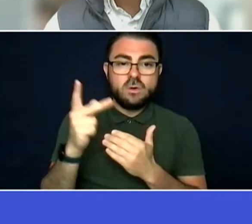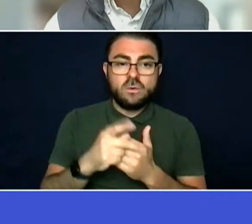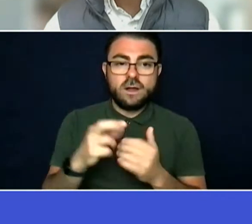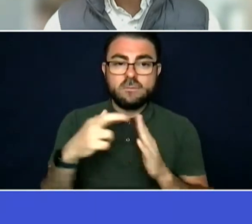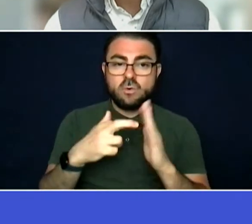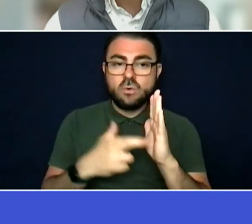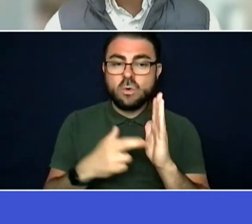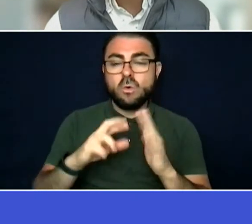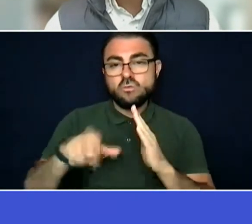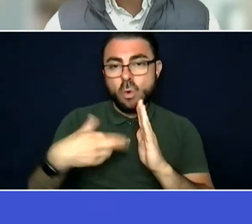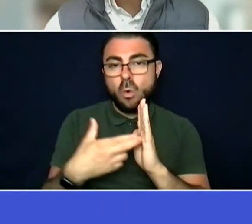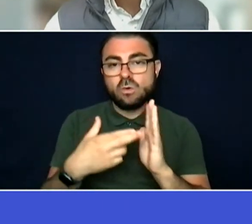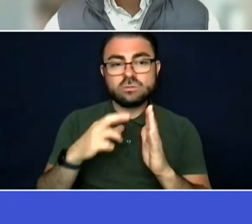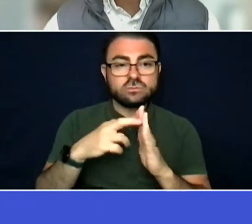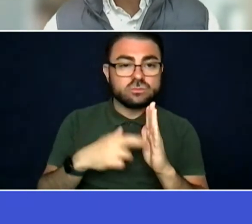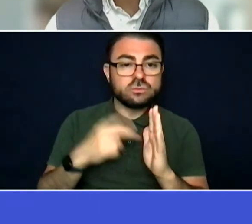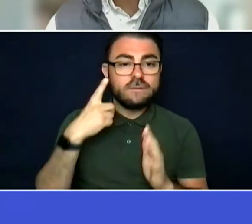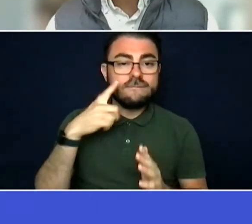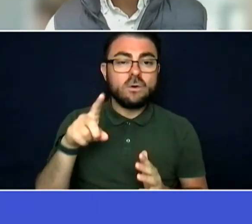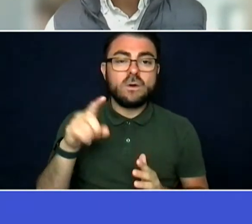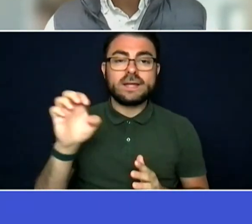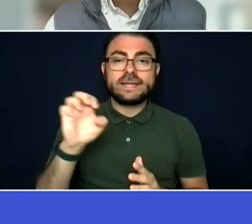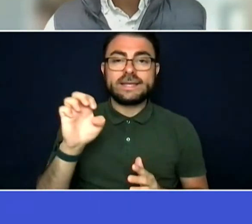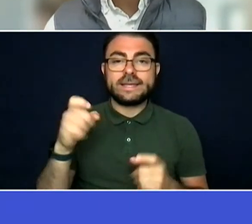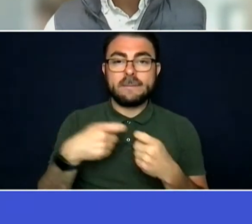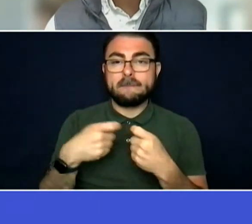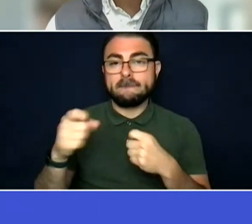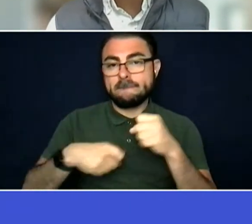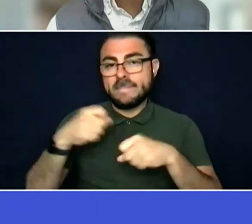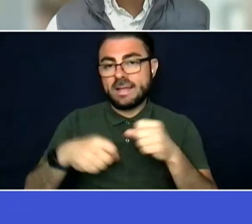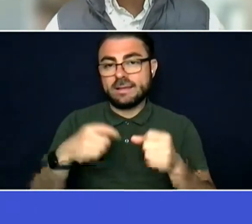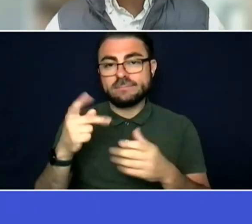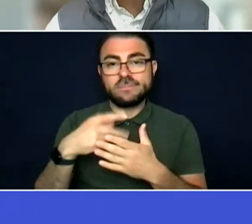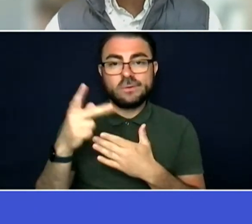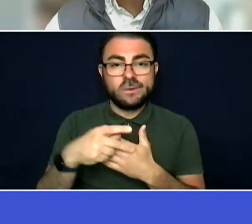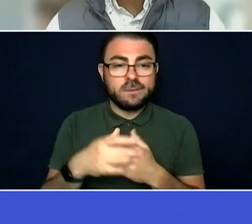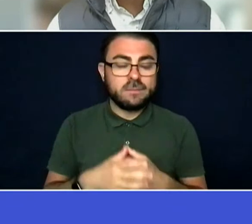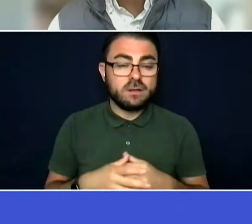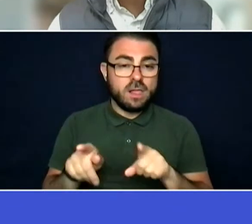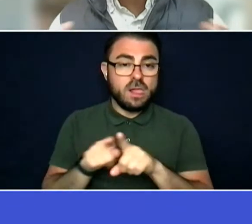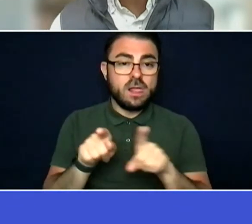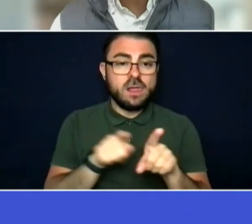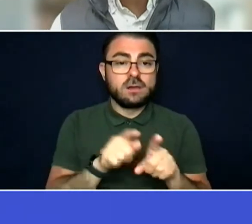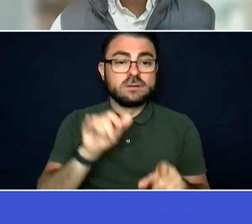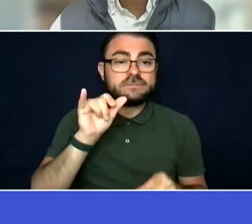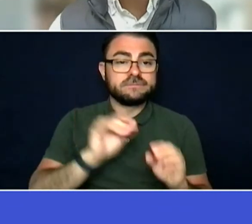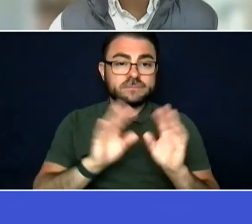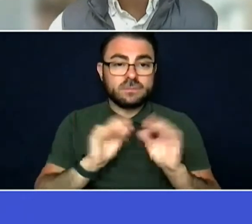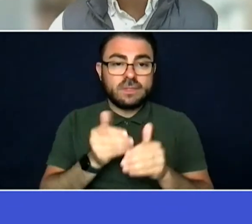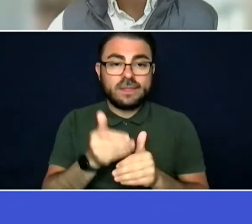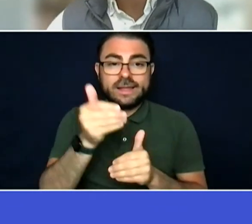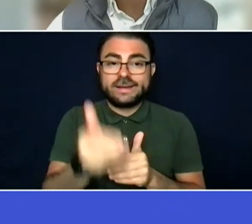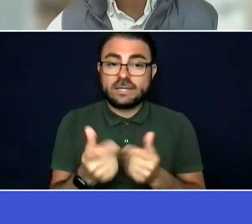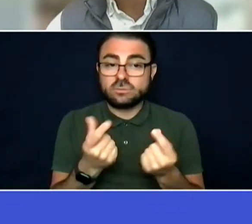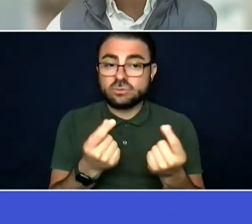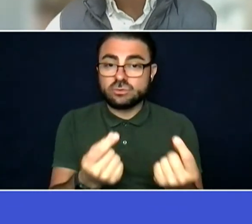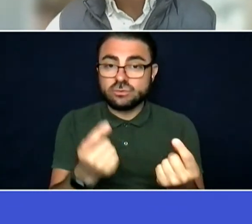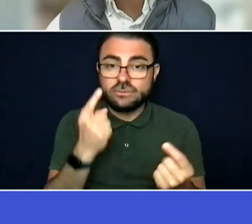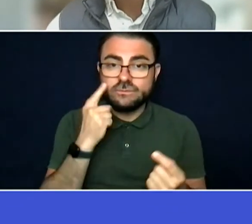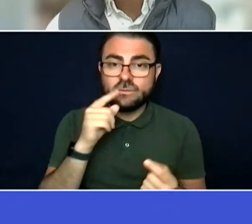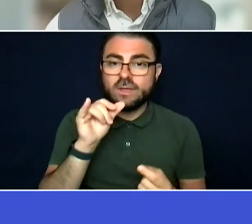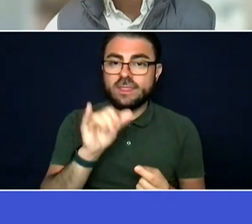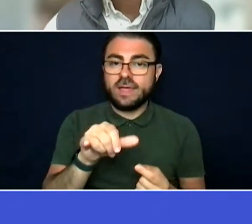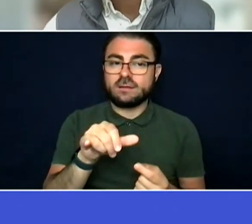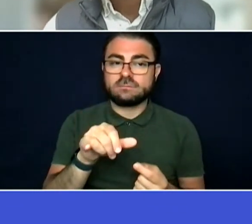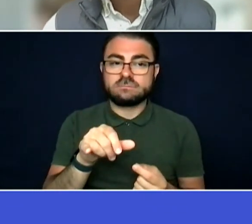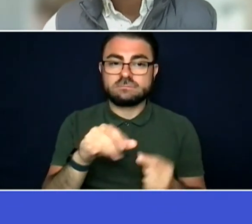as well as clarified the next steps and scope of the transportation decarbonization work group, which is going to be really important for that area, given that it's a new funding area